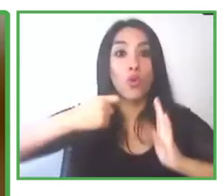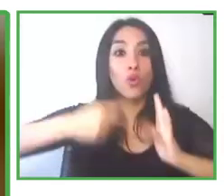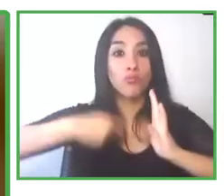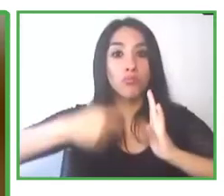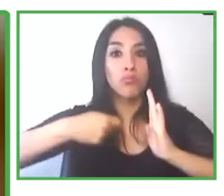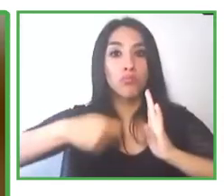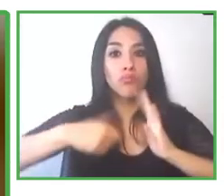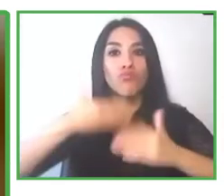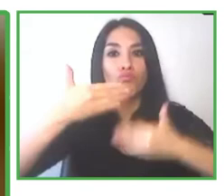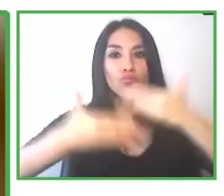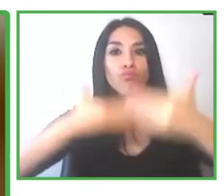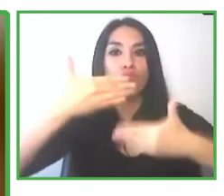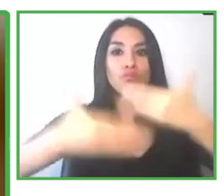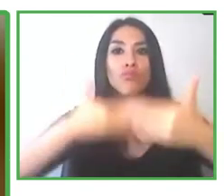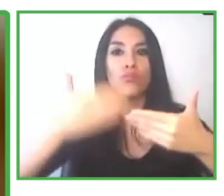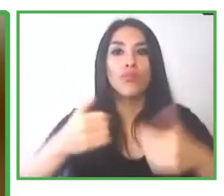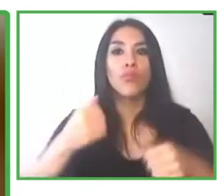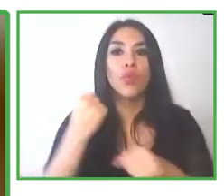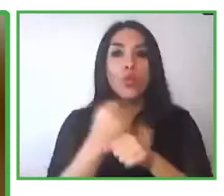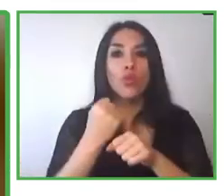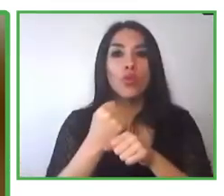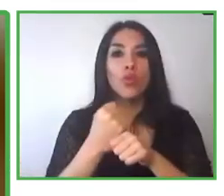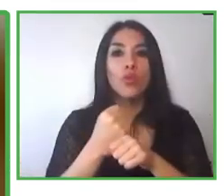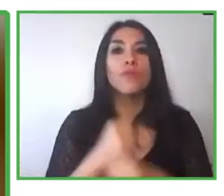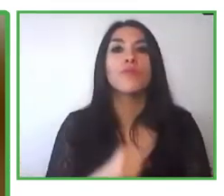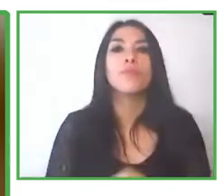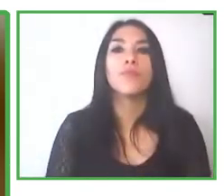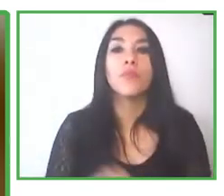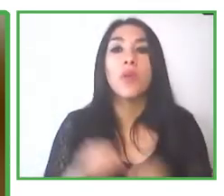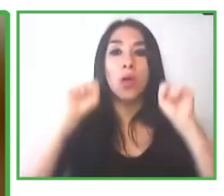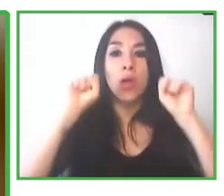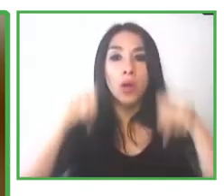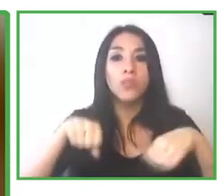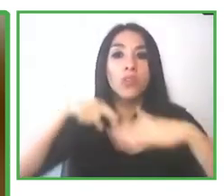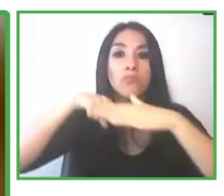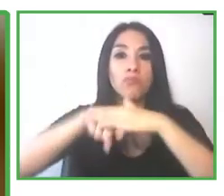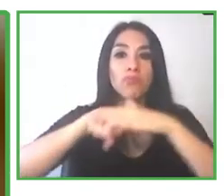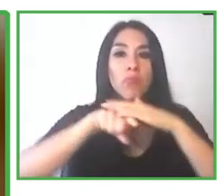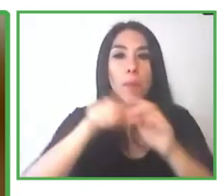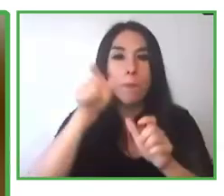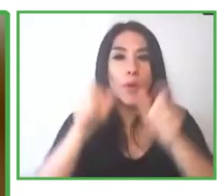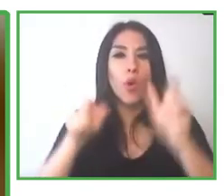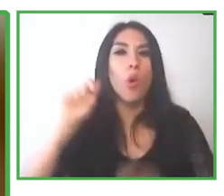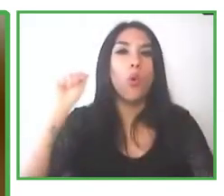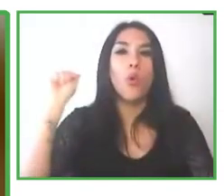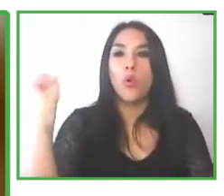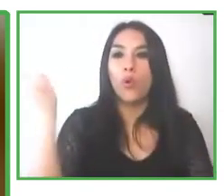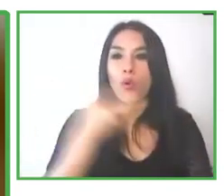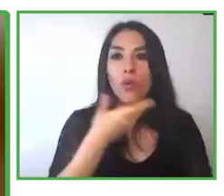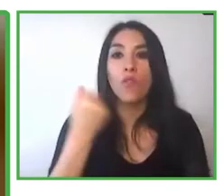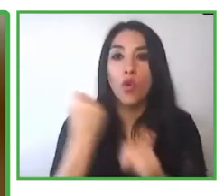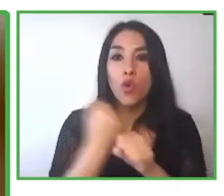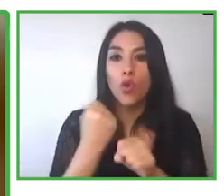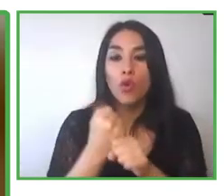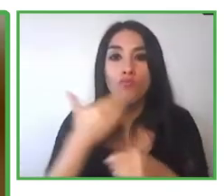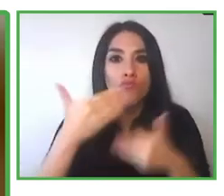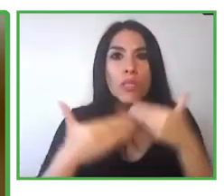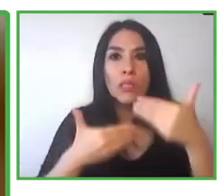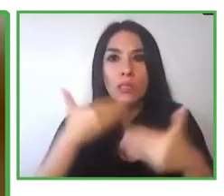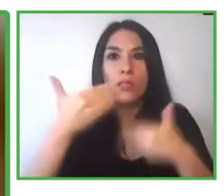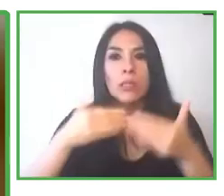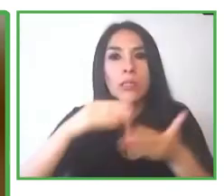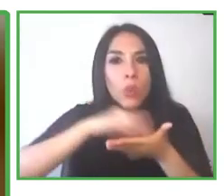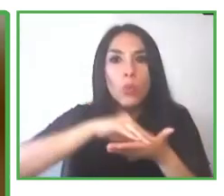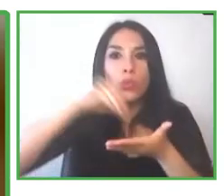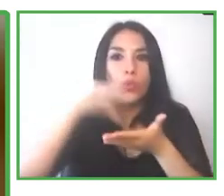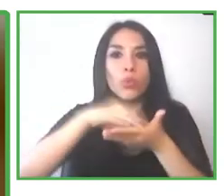we started to create a process of adaptation to different workplaces, and this experience confirms that in those cases where it's necessary to